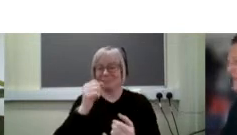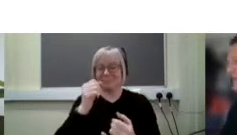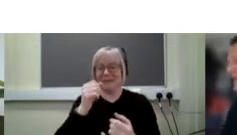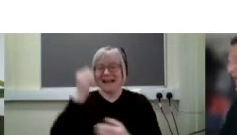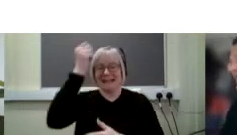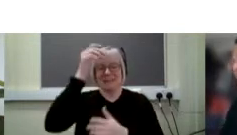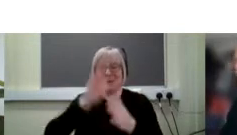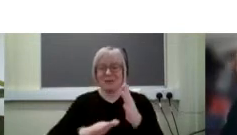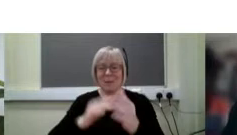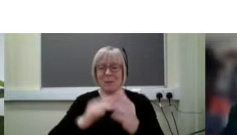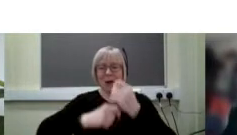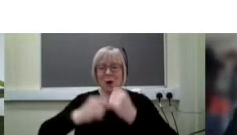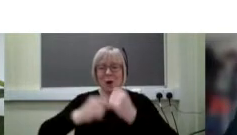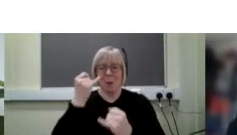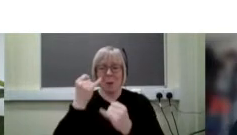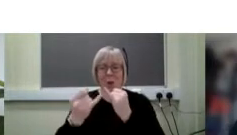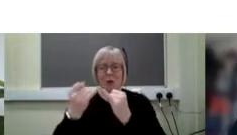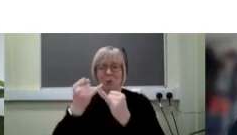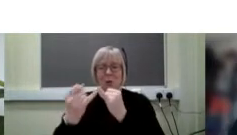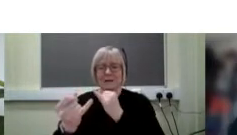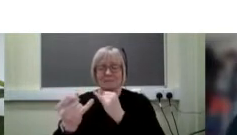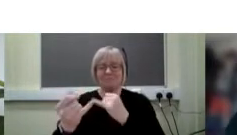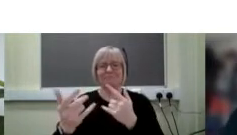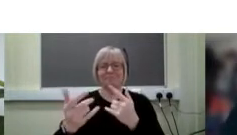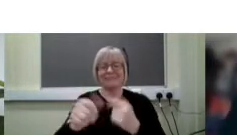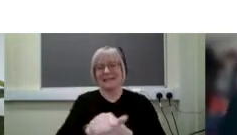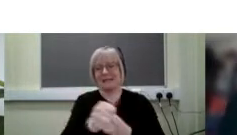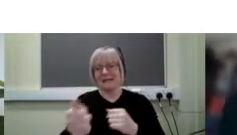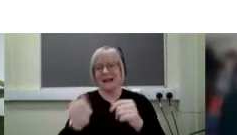marginalisation. Next slide, please, Mary.